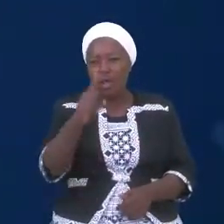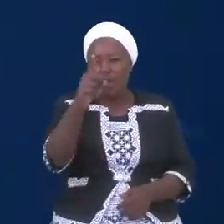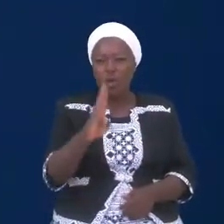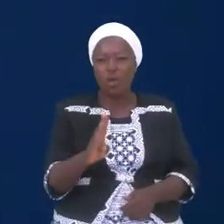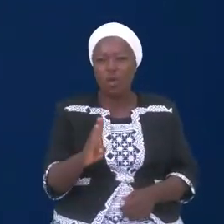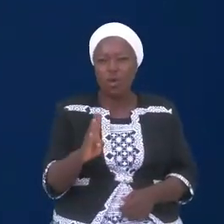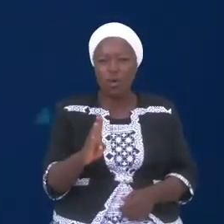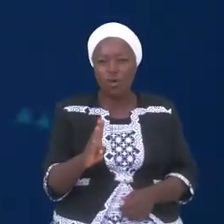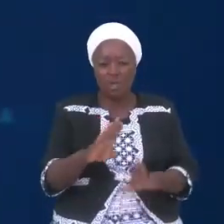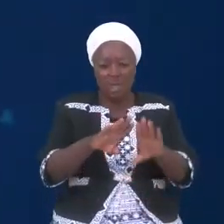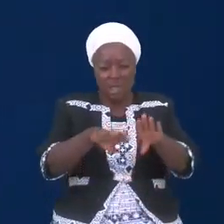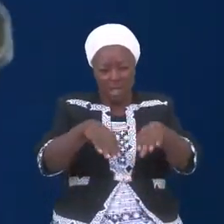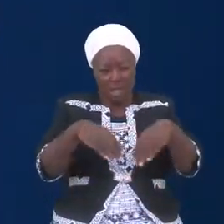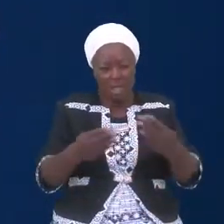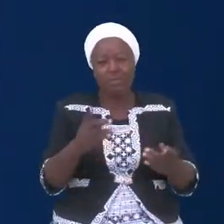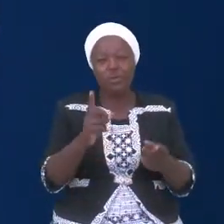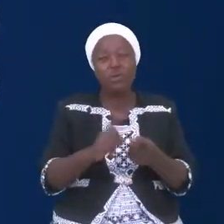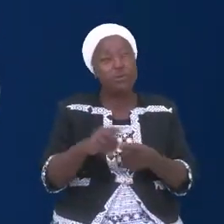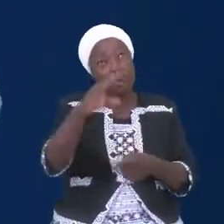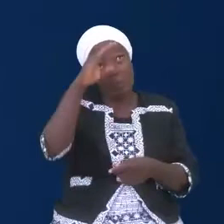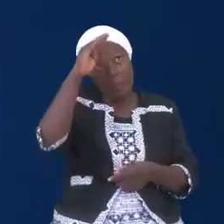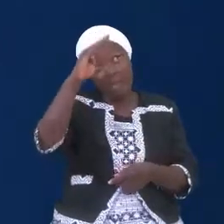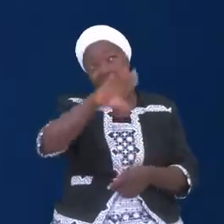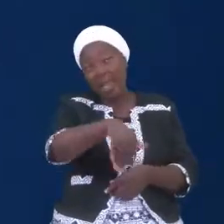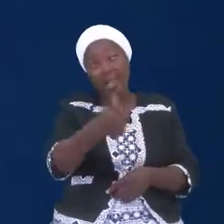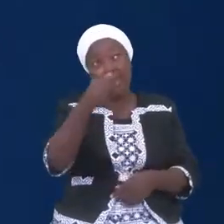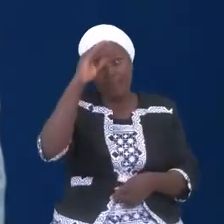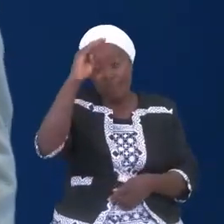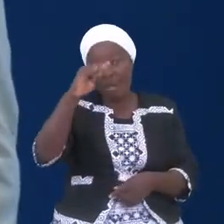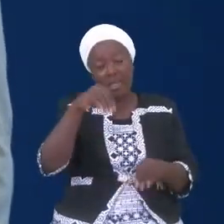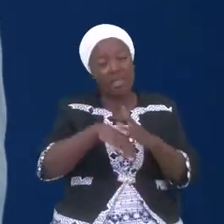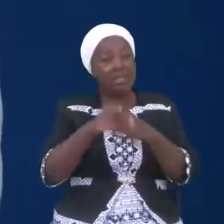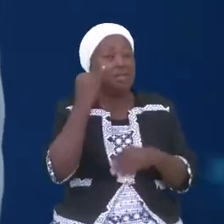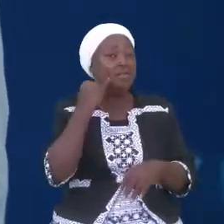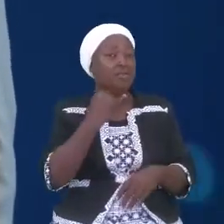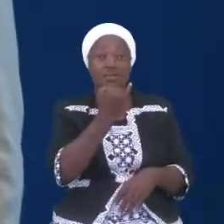to man, any man, in Israel,